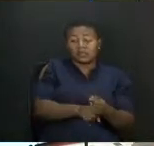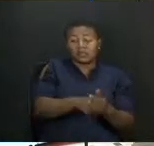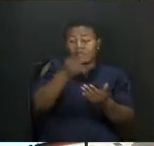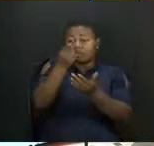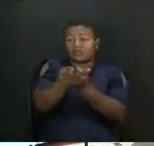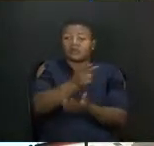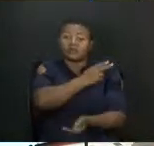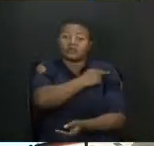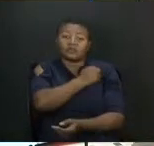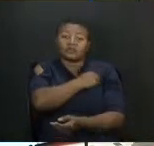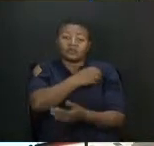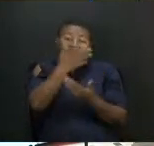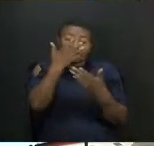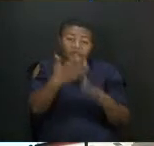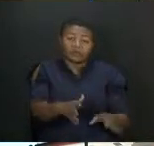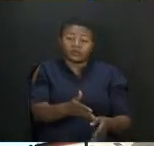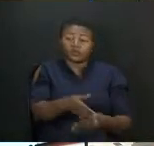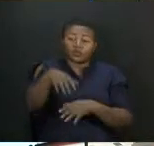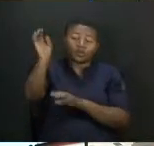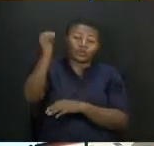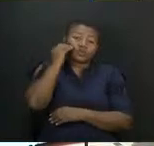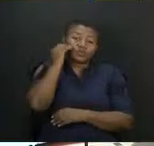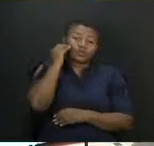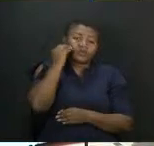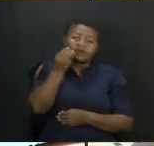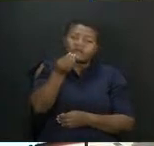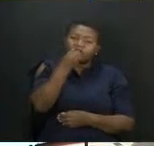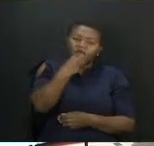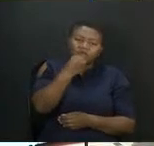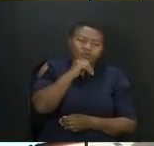if you have rice, you have sugar, you have milk,